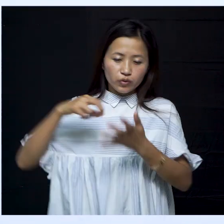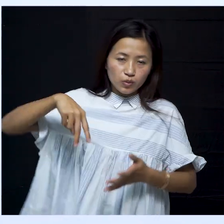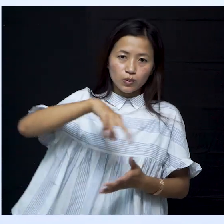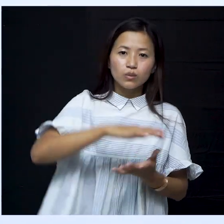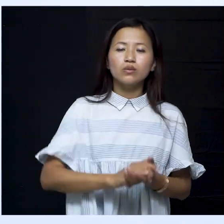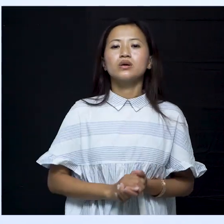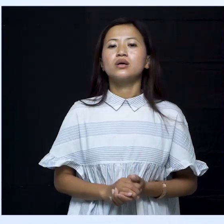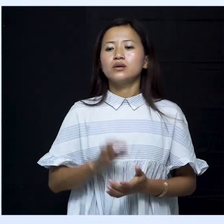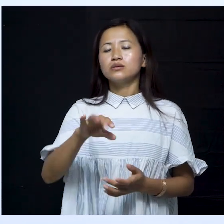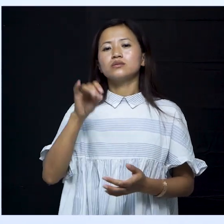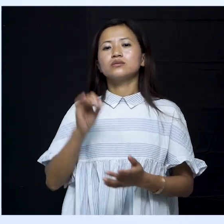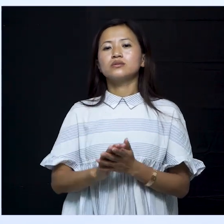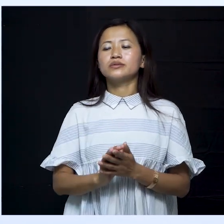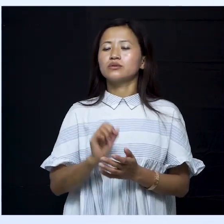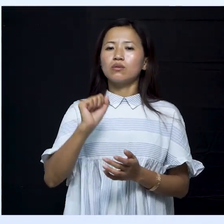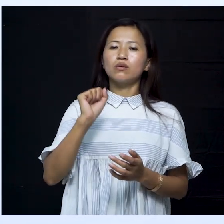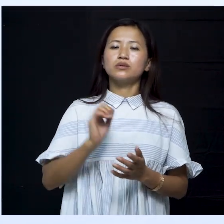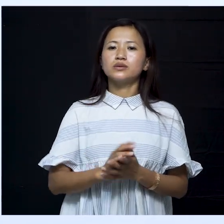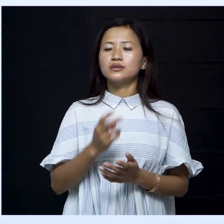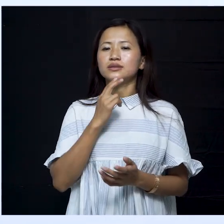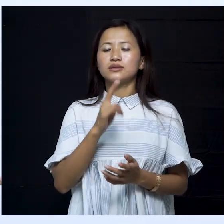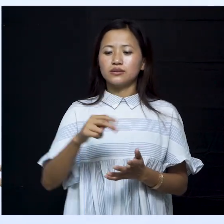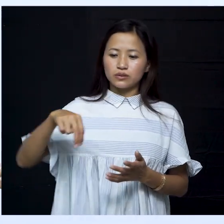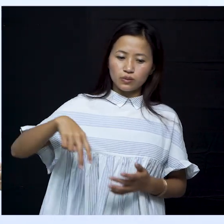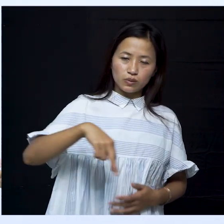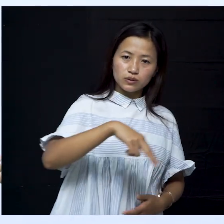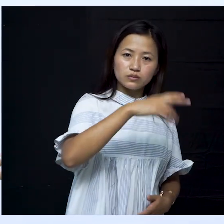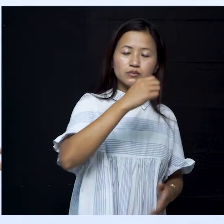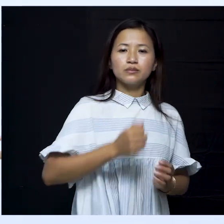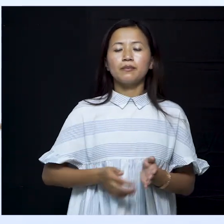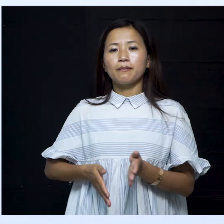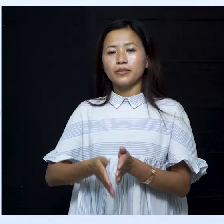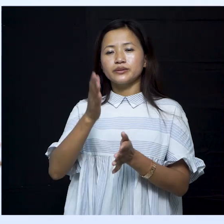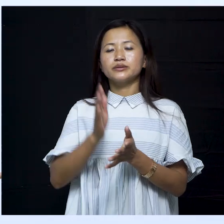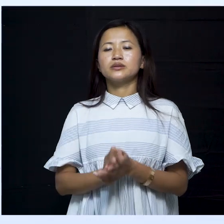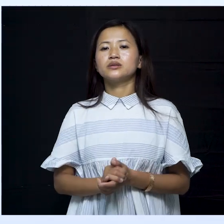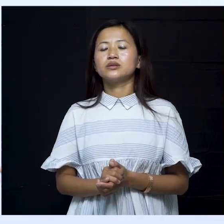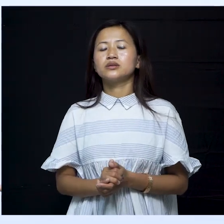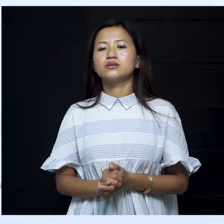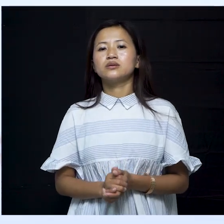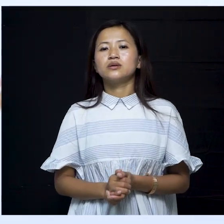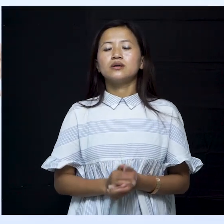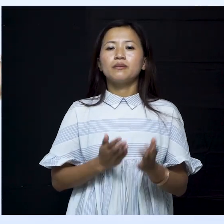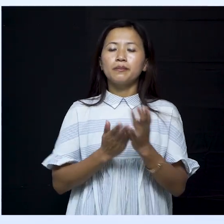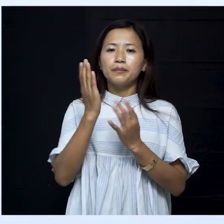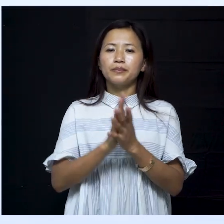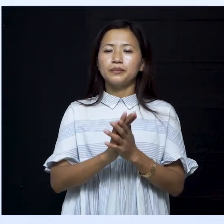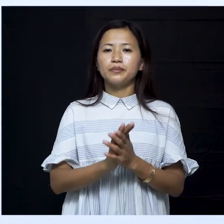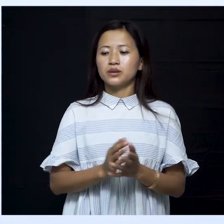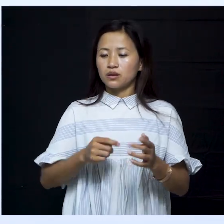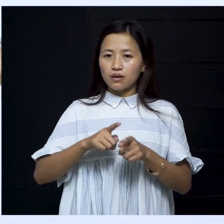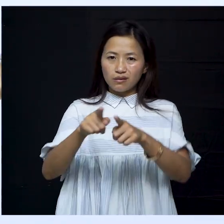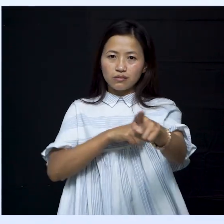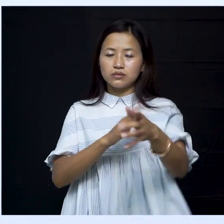that and you took it literally, let's say that you are walking past in that, pass by along that